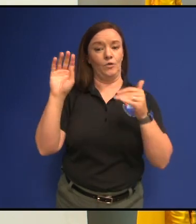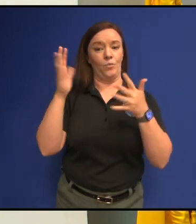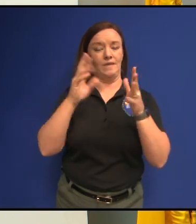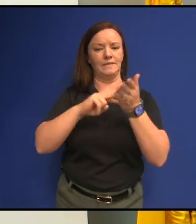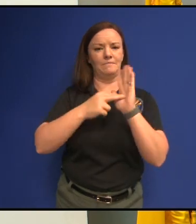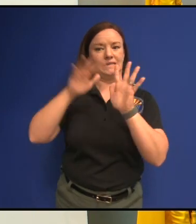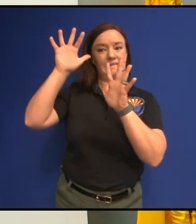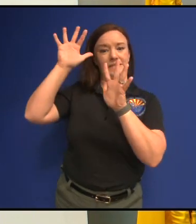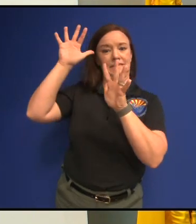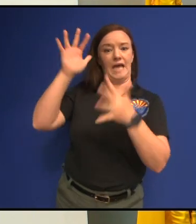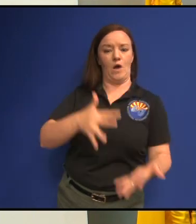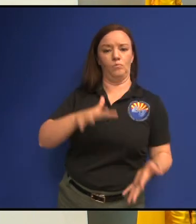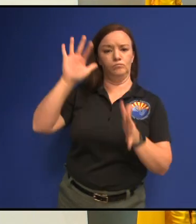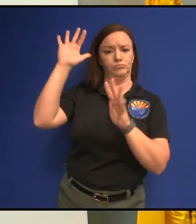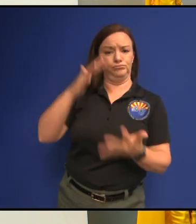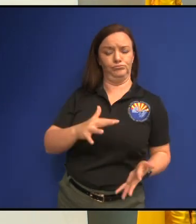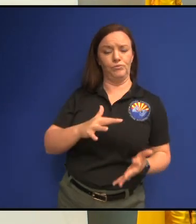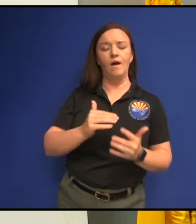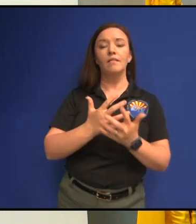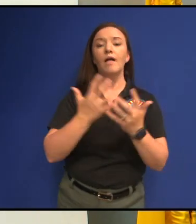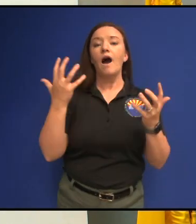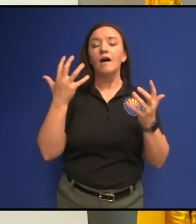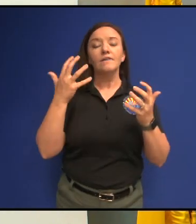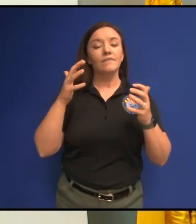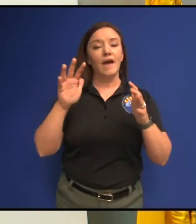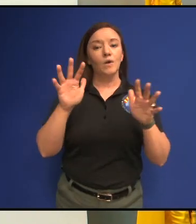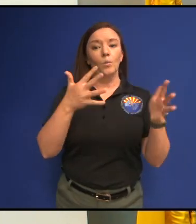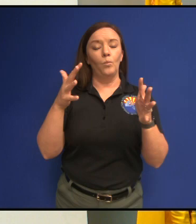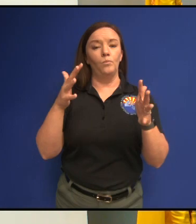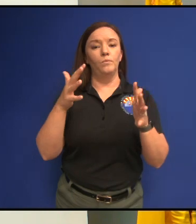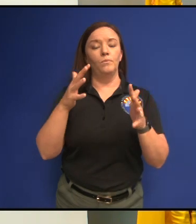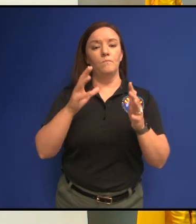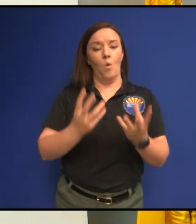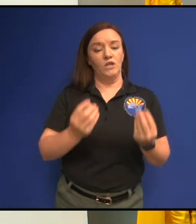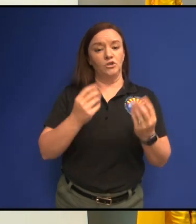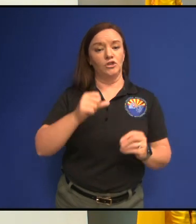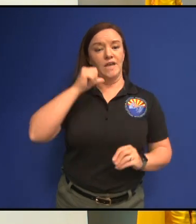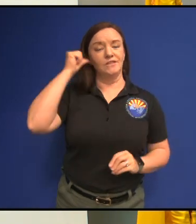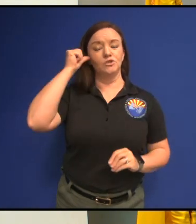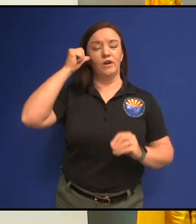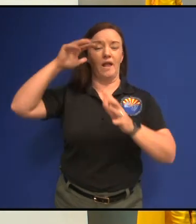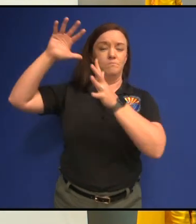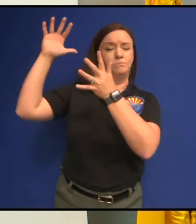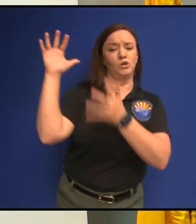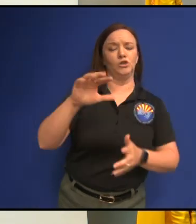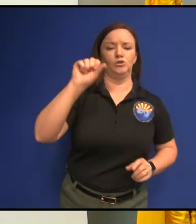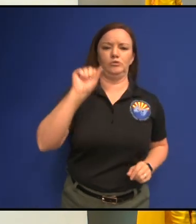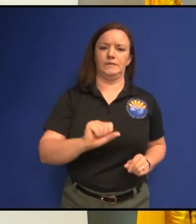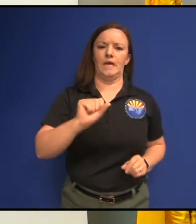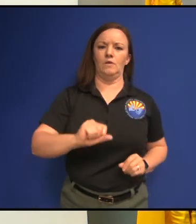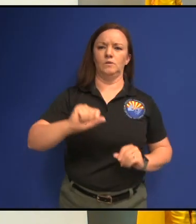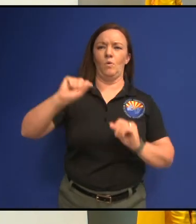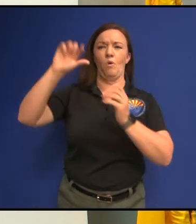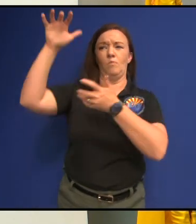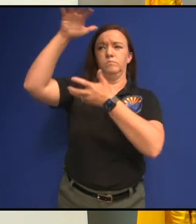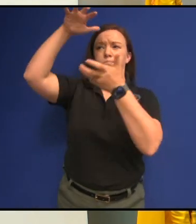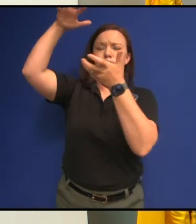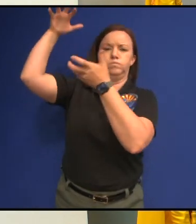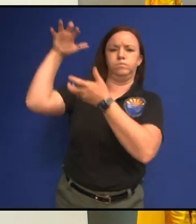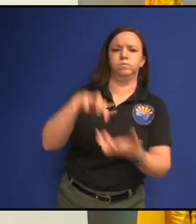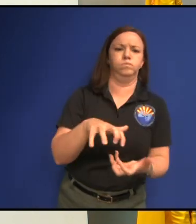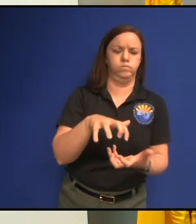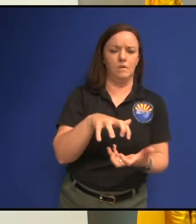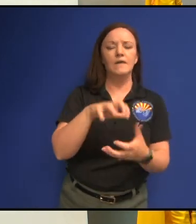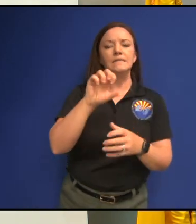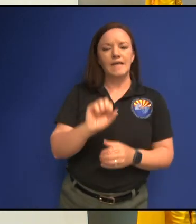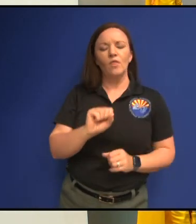saw a lot of that moisture that we had yesterday pushed south, and you can see this area of clouds down here in southern New Mexico and southeastern